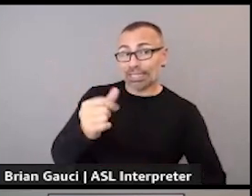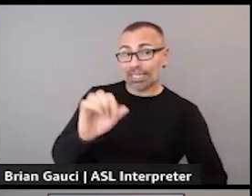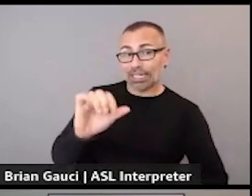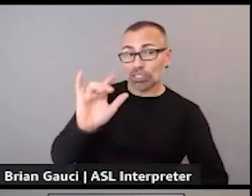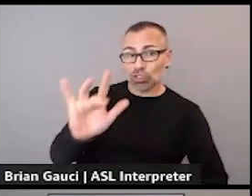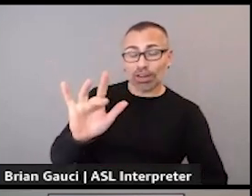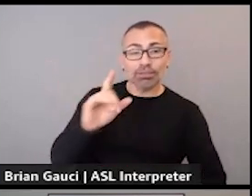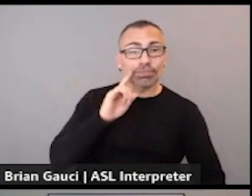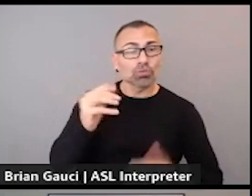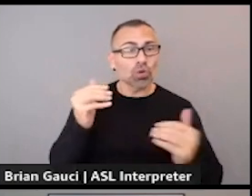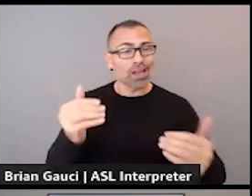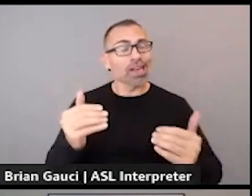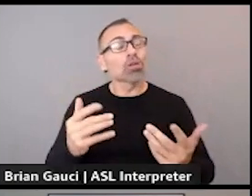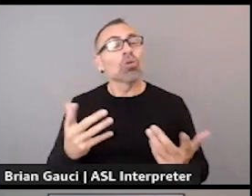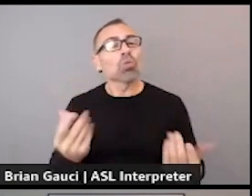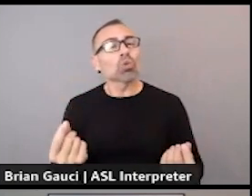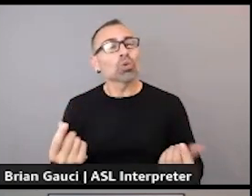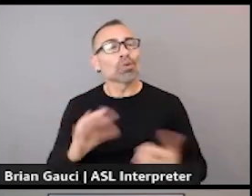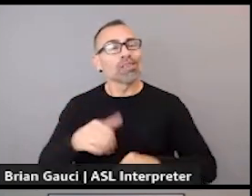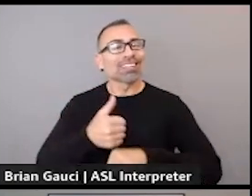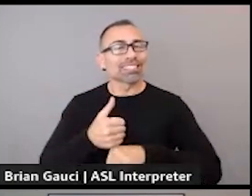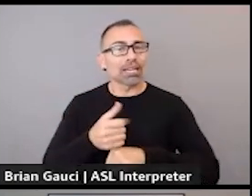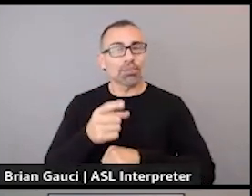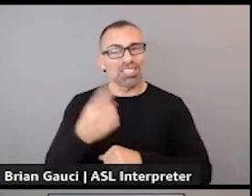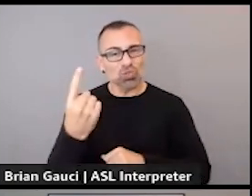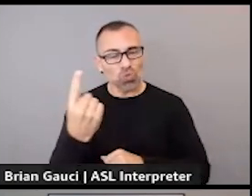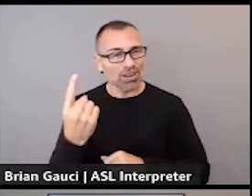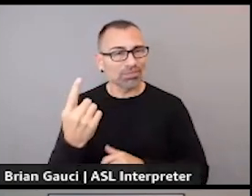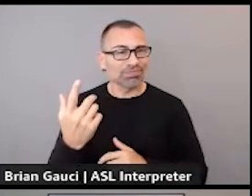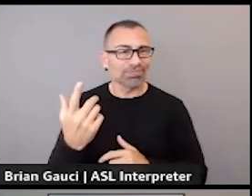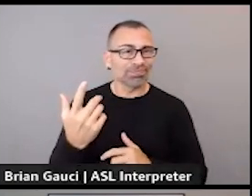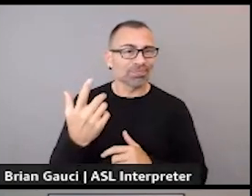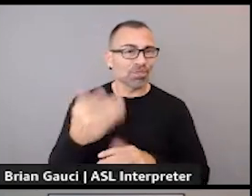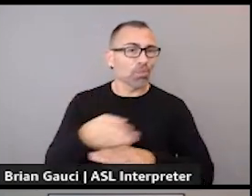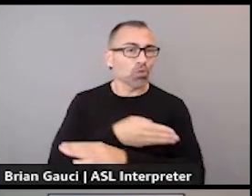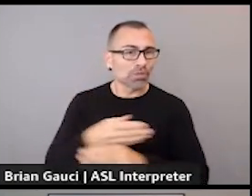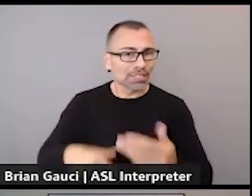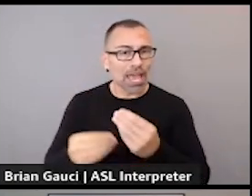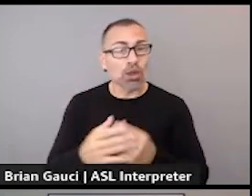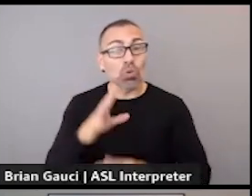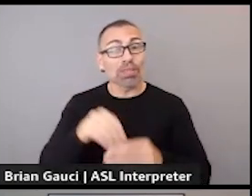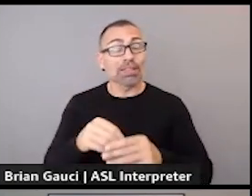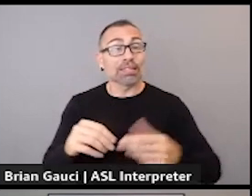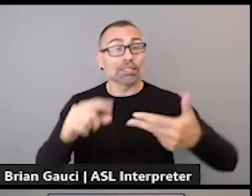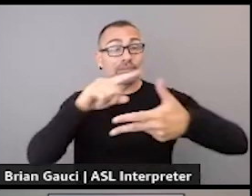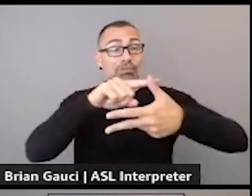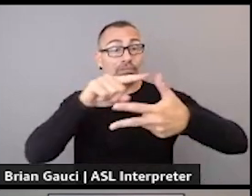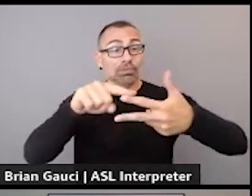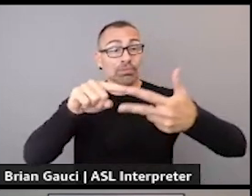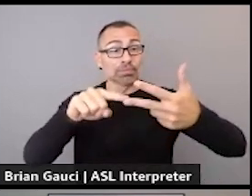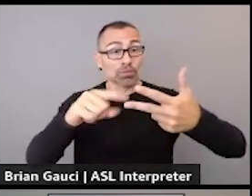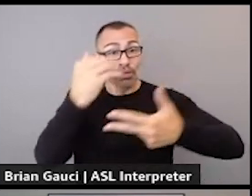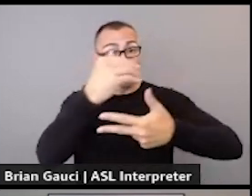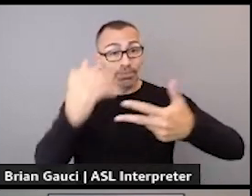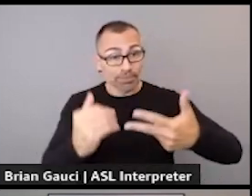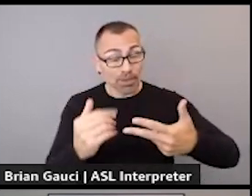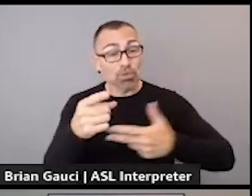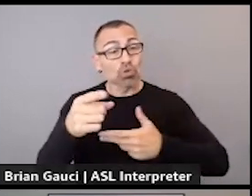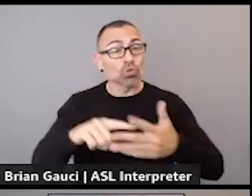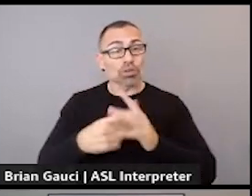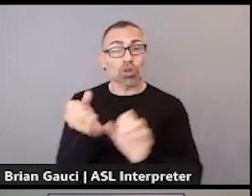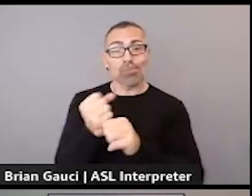these announcements that we're having? Yeah. And so if I go ahead and I click get started, I'll be. Hey, Zia, can I pause you just for a second before we get too deep into some of the service?